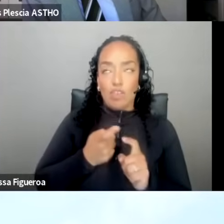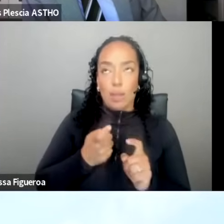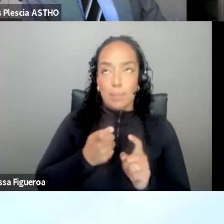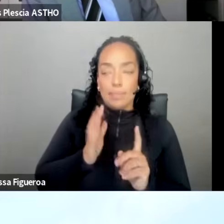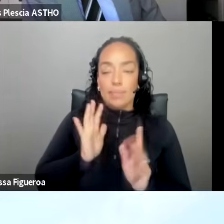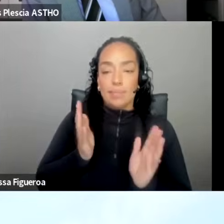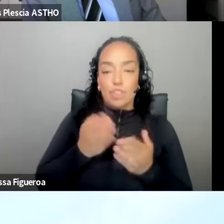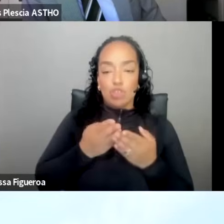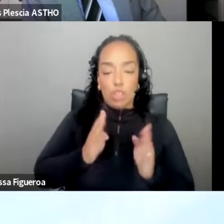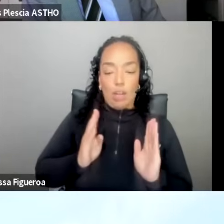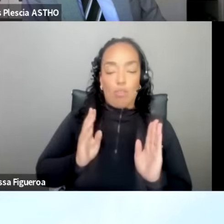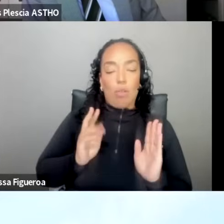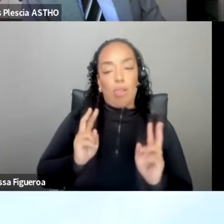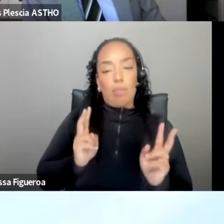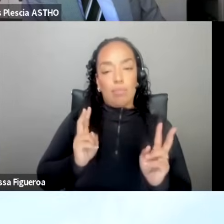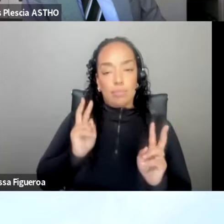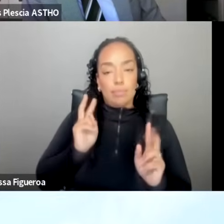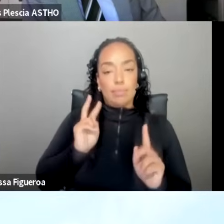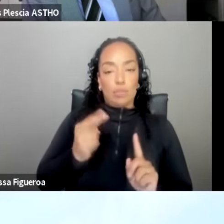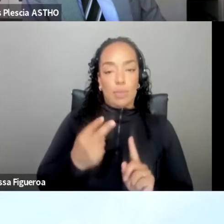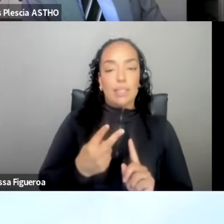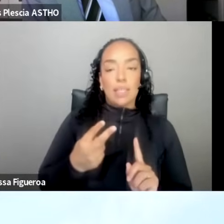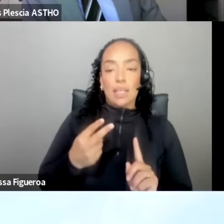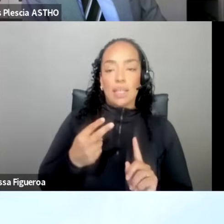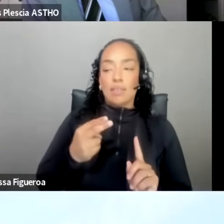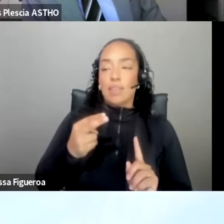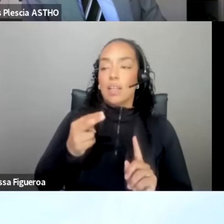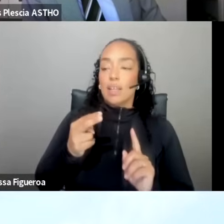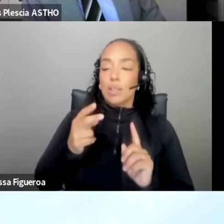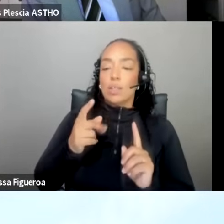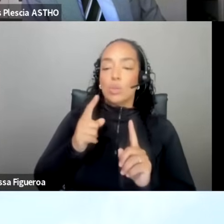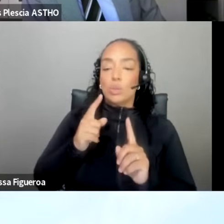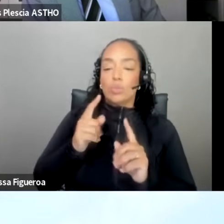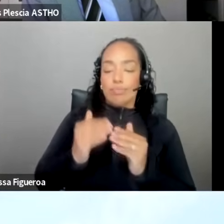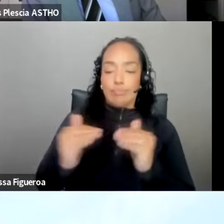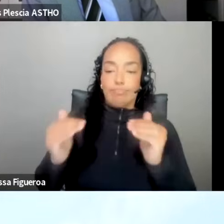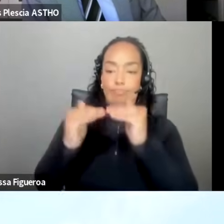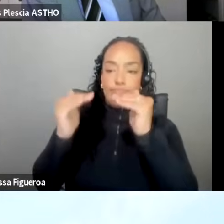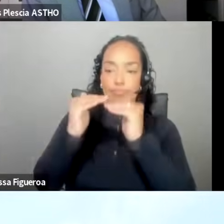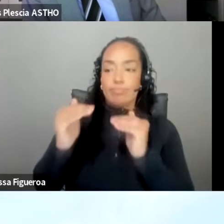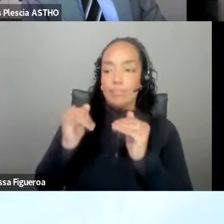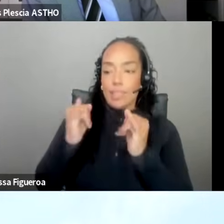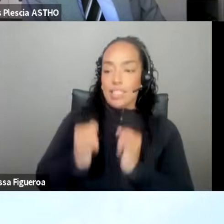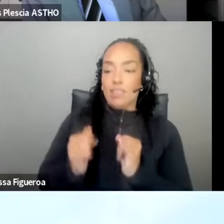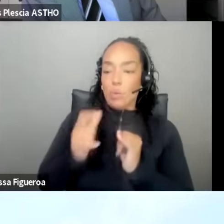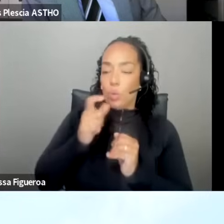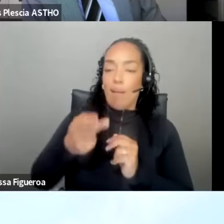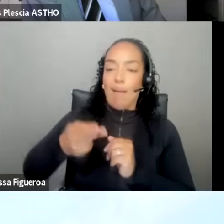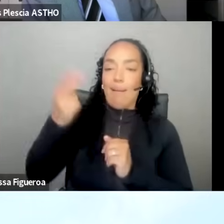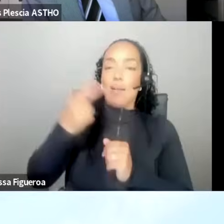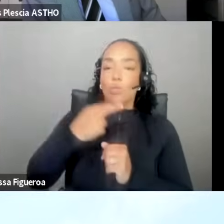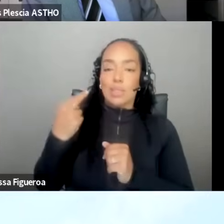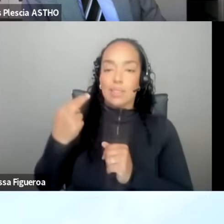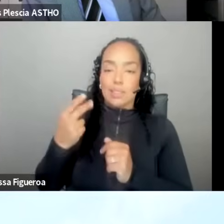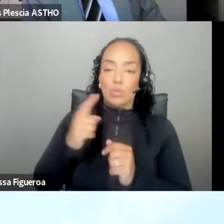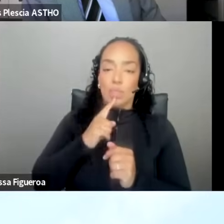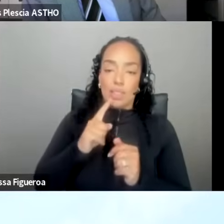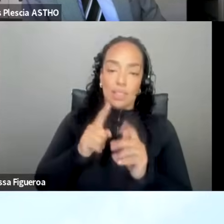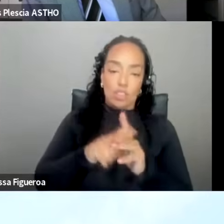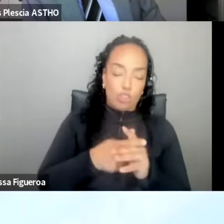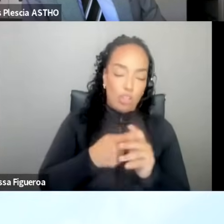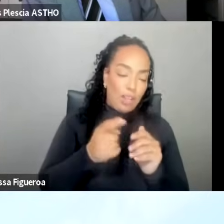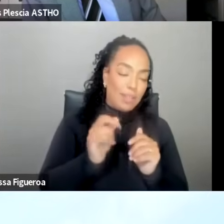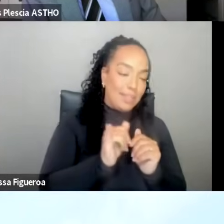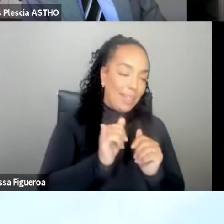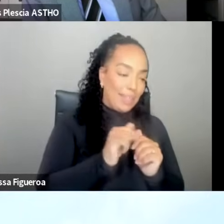perspective, tier individuals at the highest risk. That said, it's just a framework. It was utilized as a starting material, I think, for